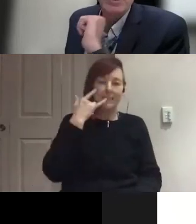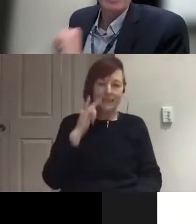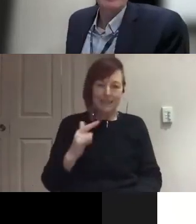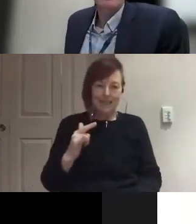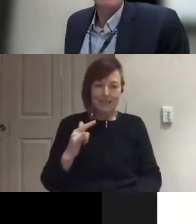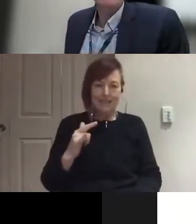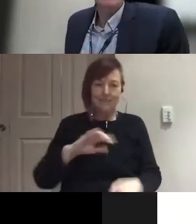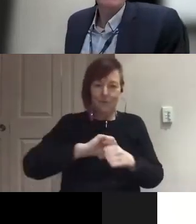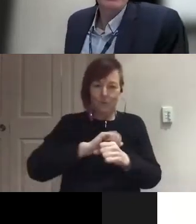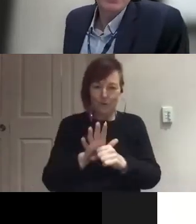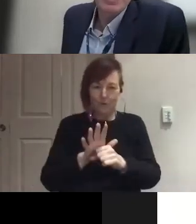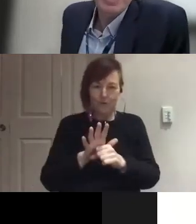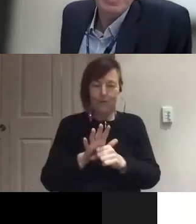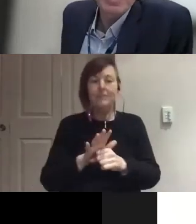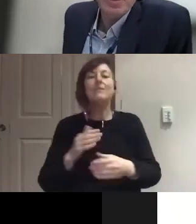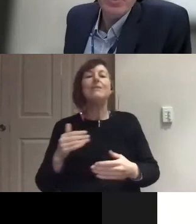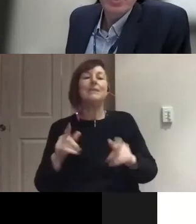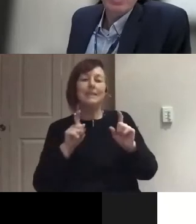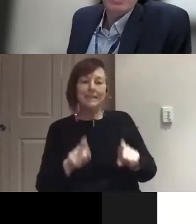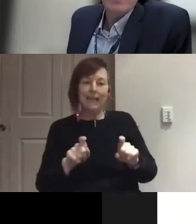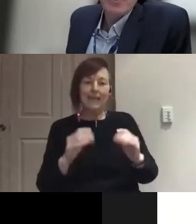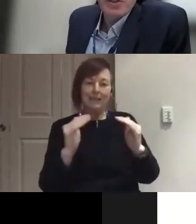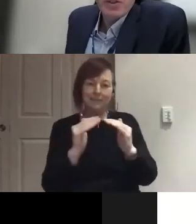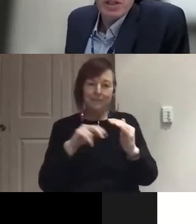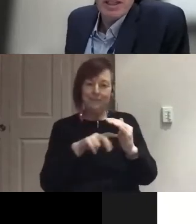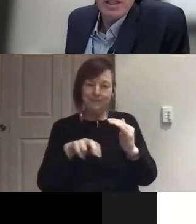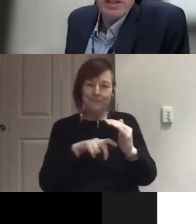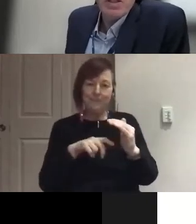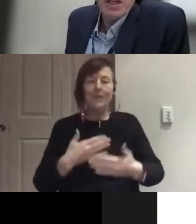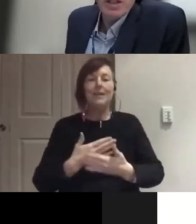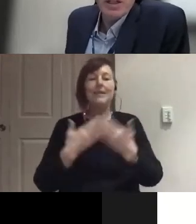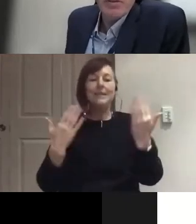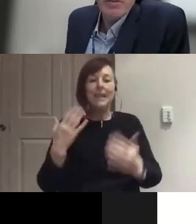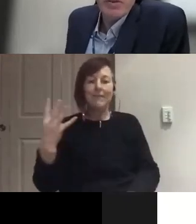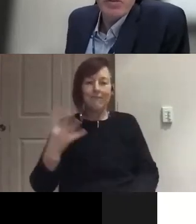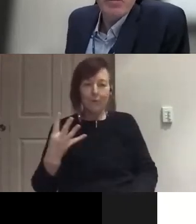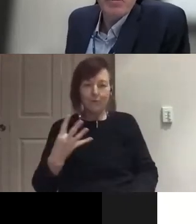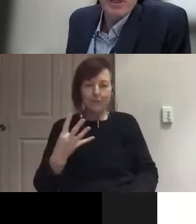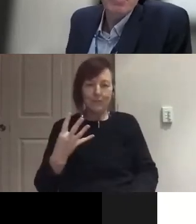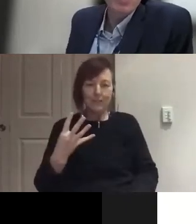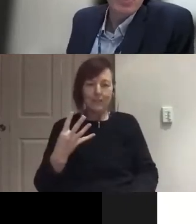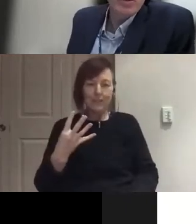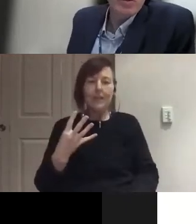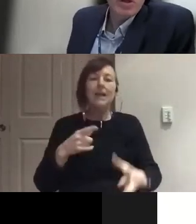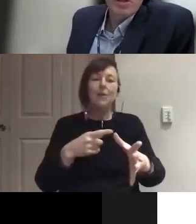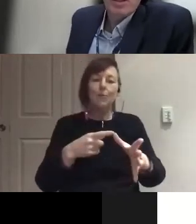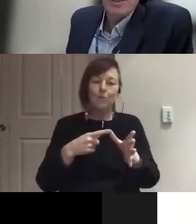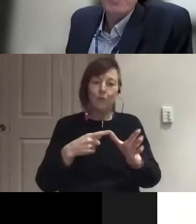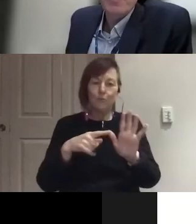Good. And thanks, Hugh, for popping that in there. So there is a link in the chat there for people